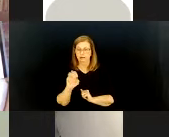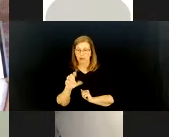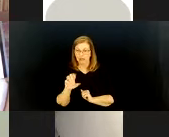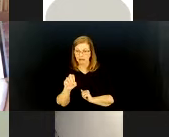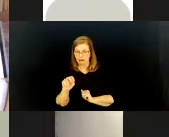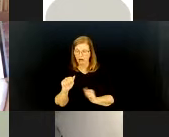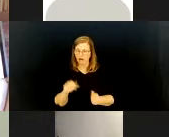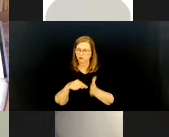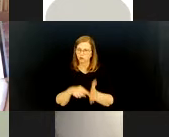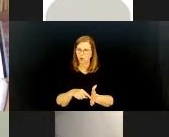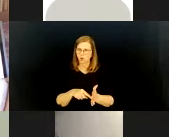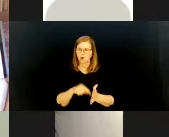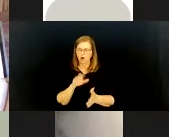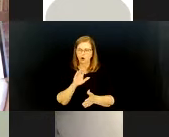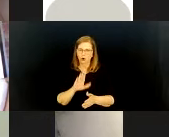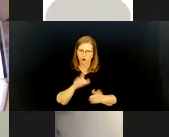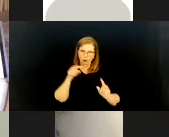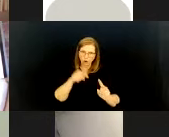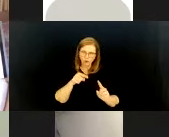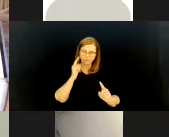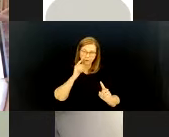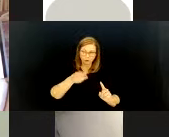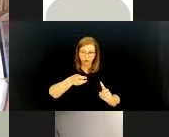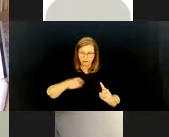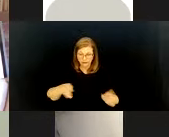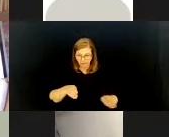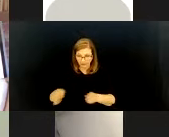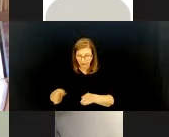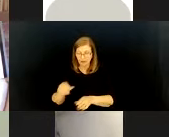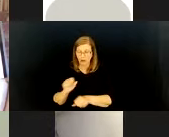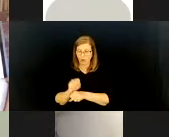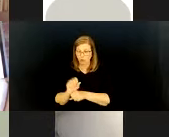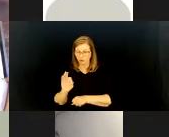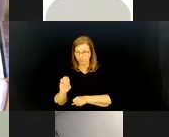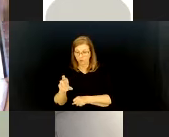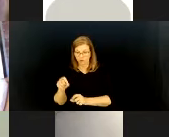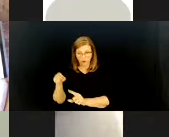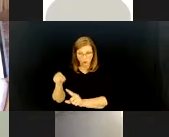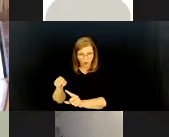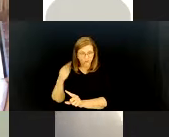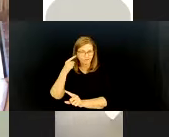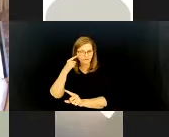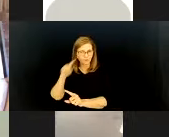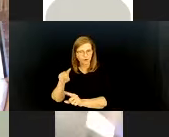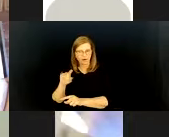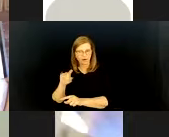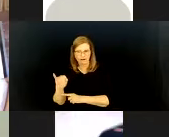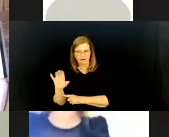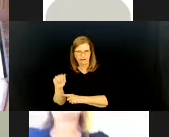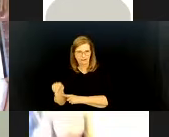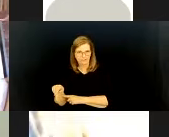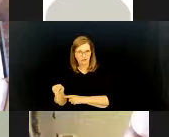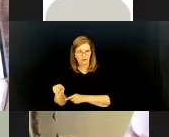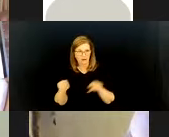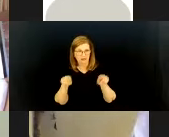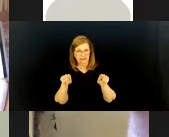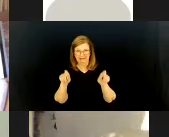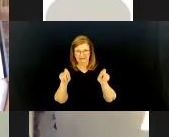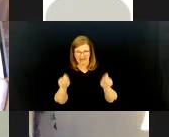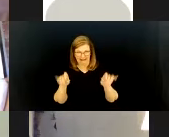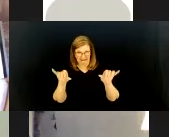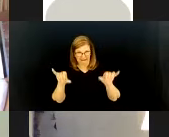goals for her transition plan, and then her workforce goals for her ICAP. And they're not exactly the same, and